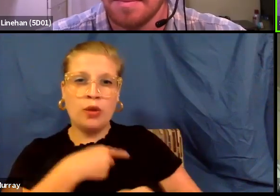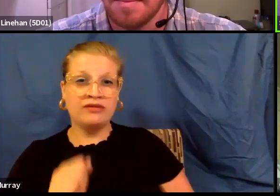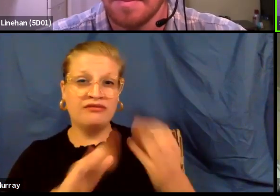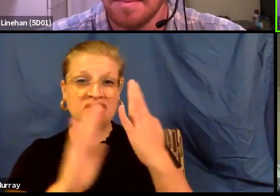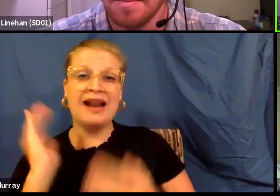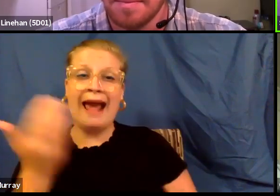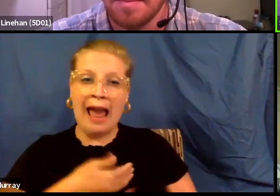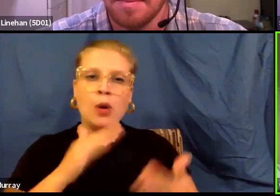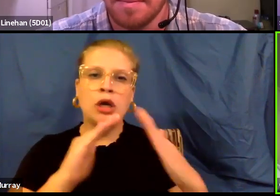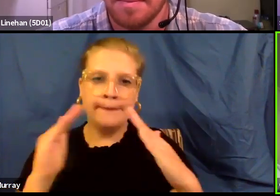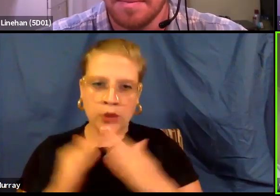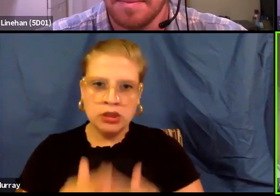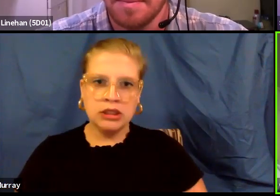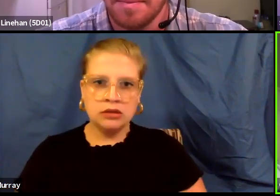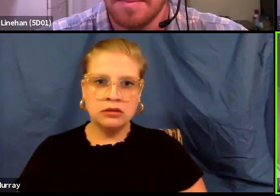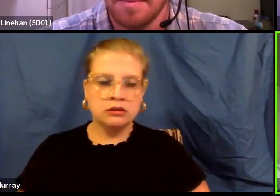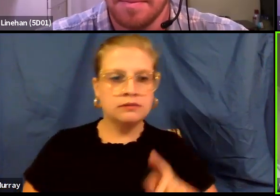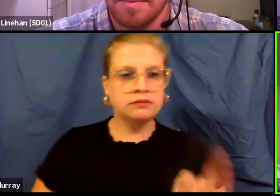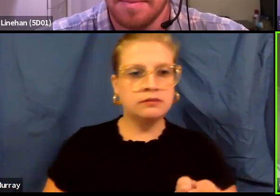community. And